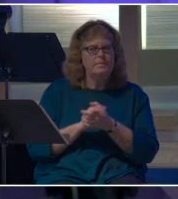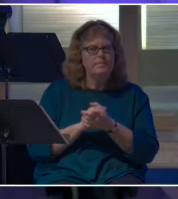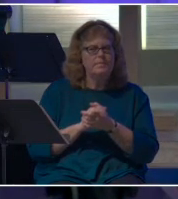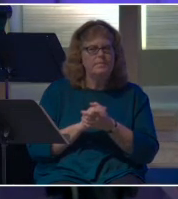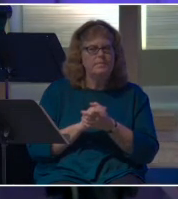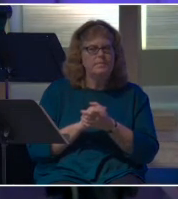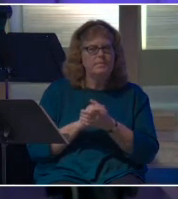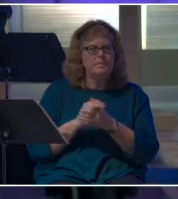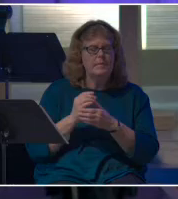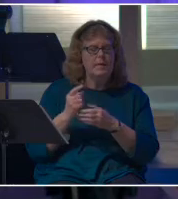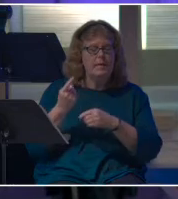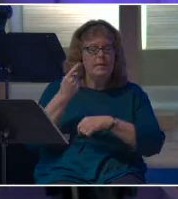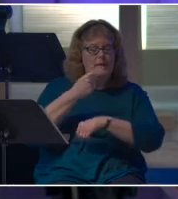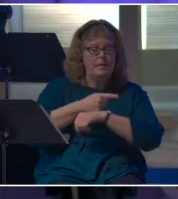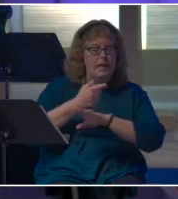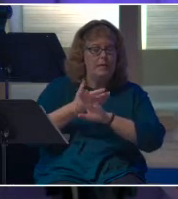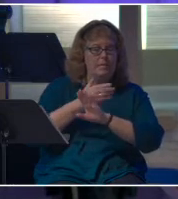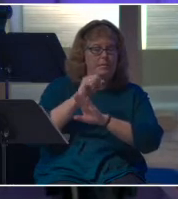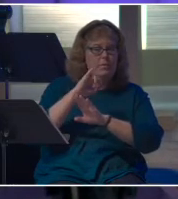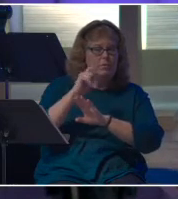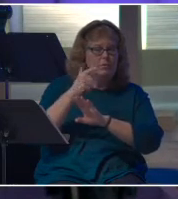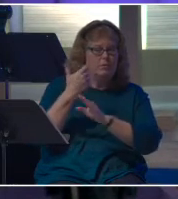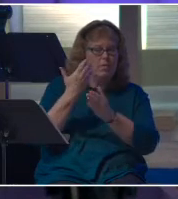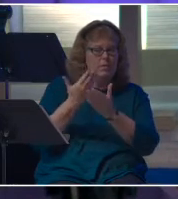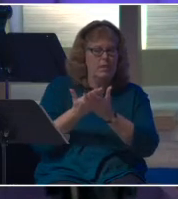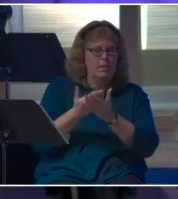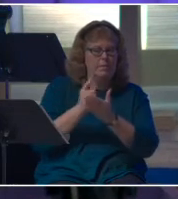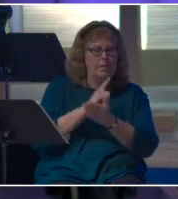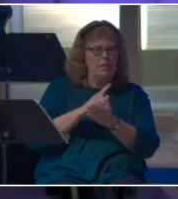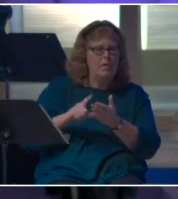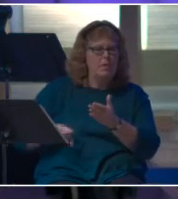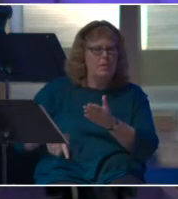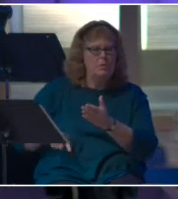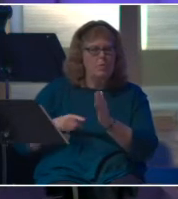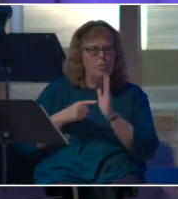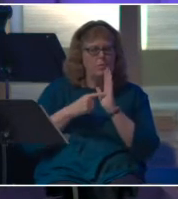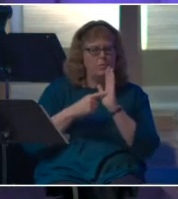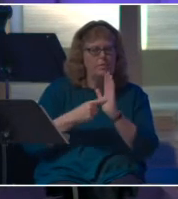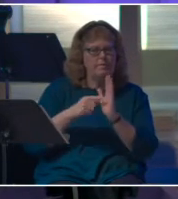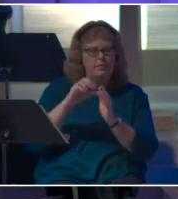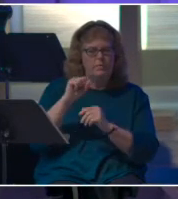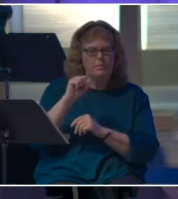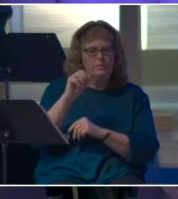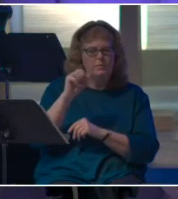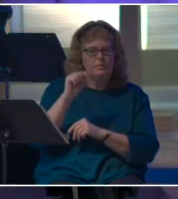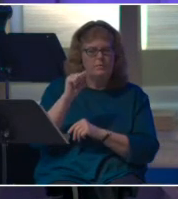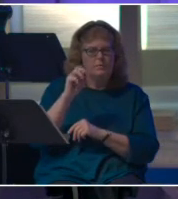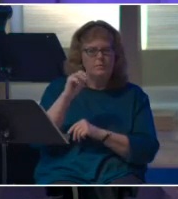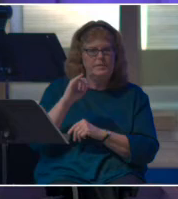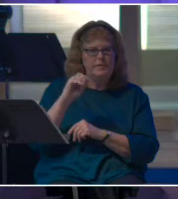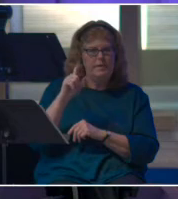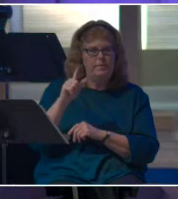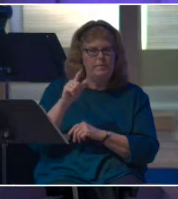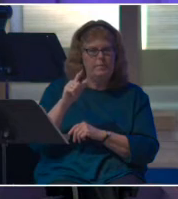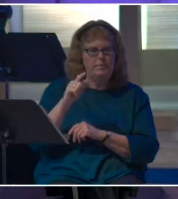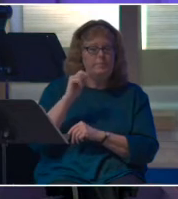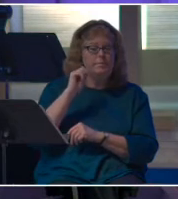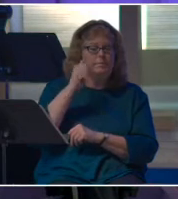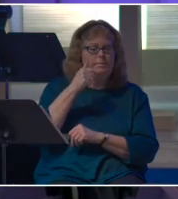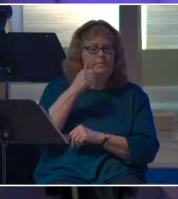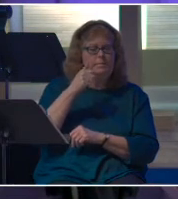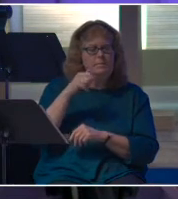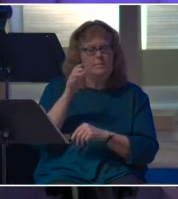day before Saul came, the Lord had revealed to Samuel, tomorrow about